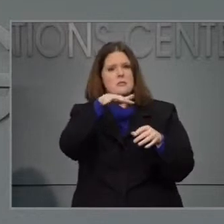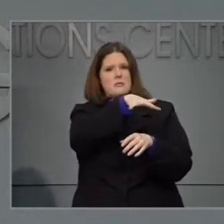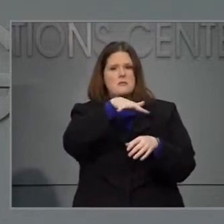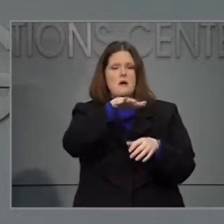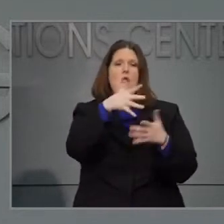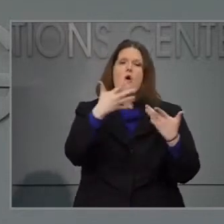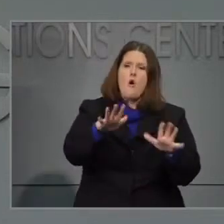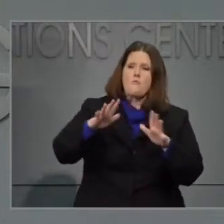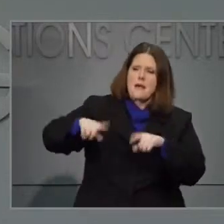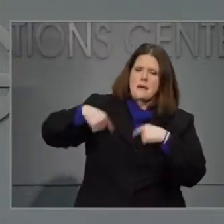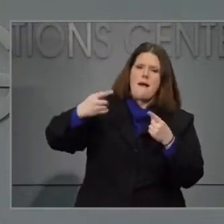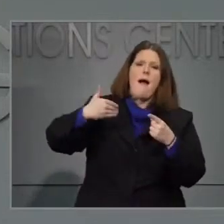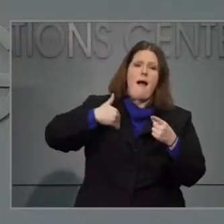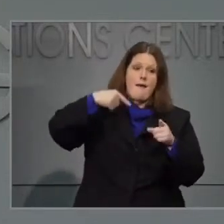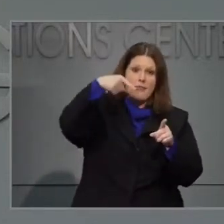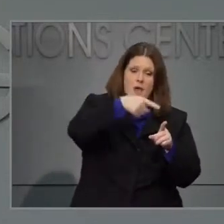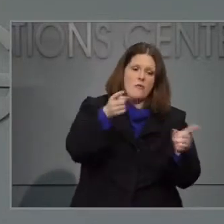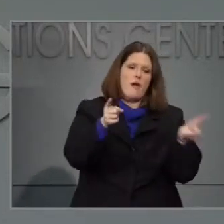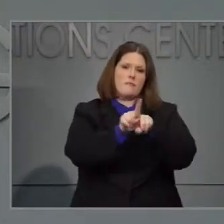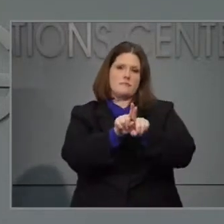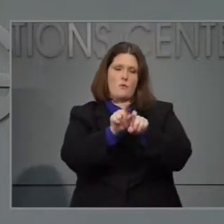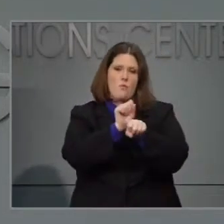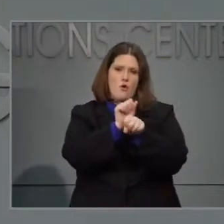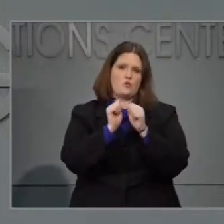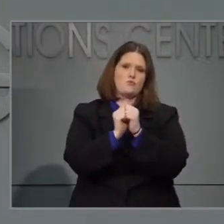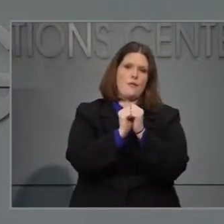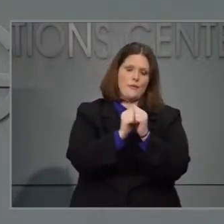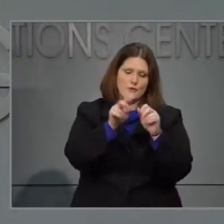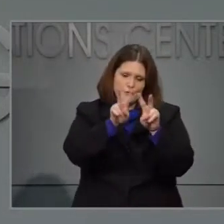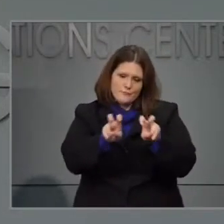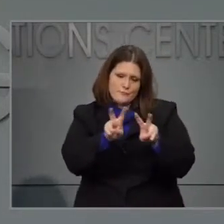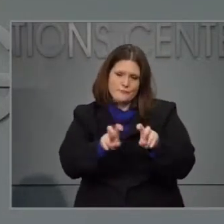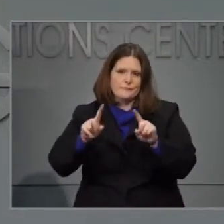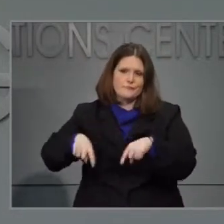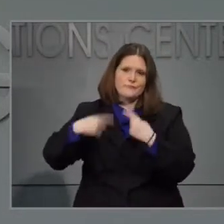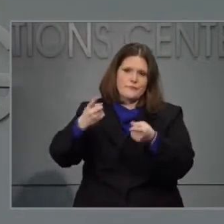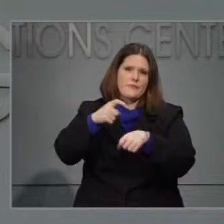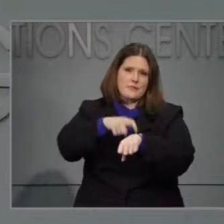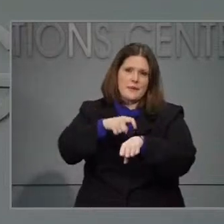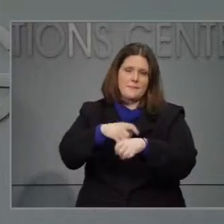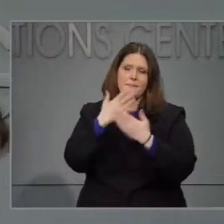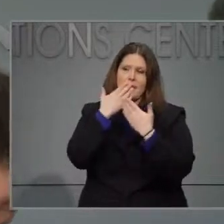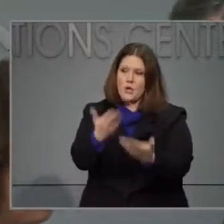communities. And again, it helps us build up that workforce over a period of time. Thank you.